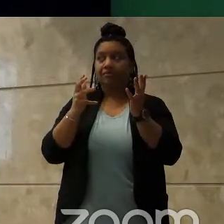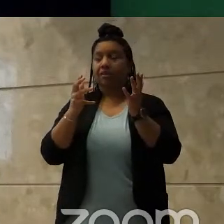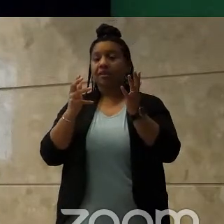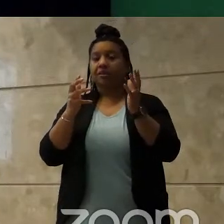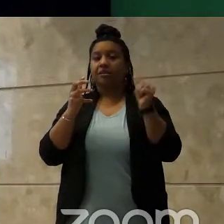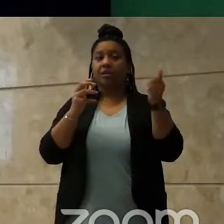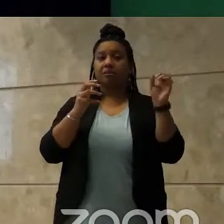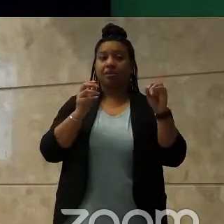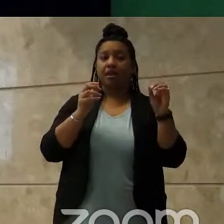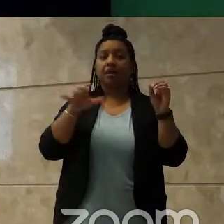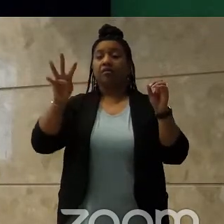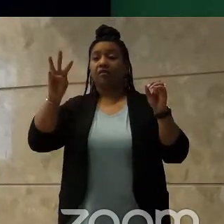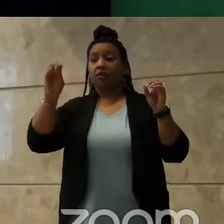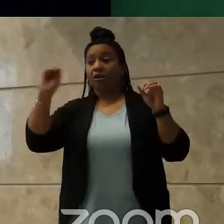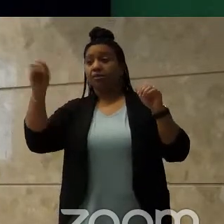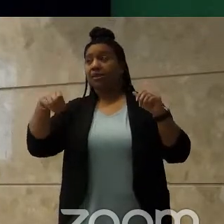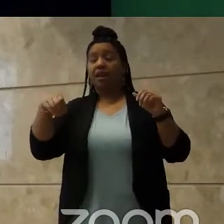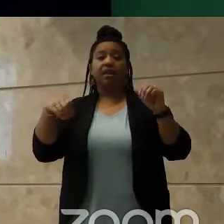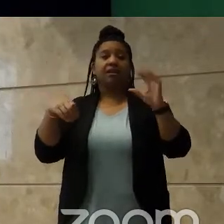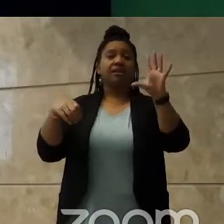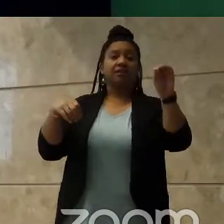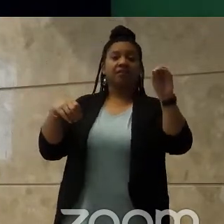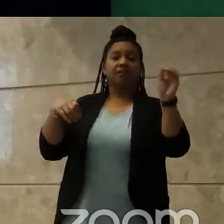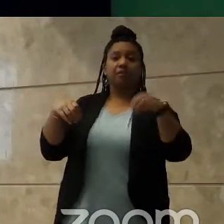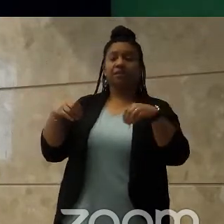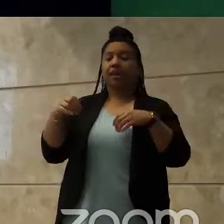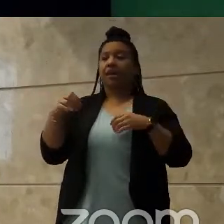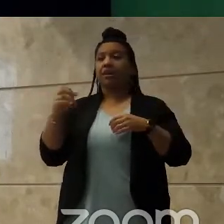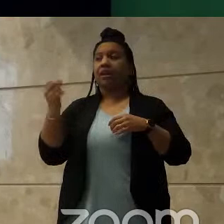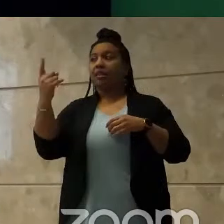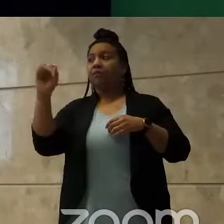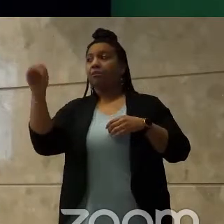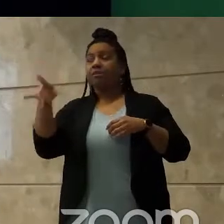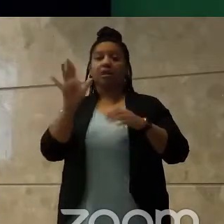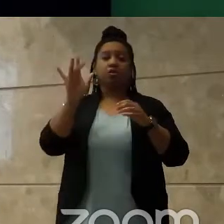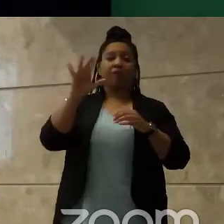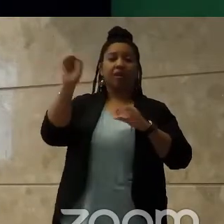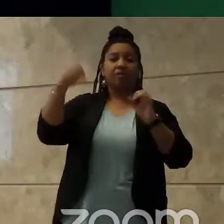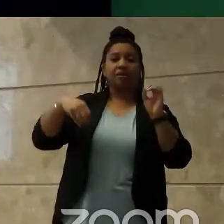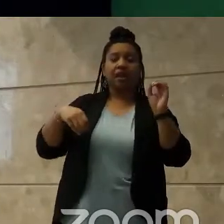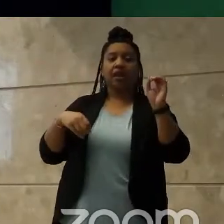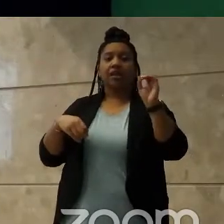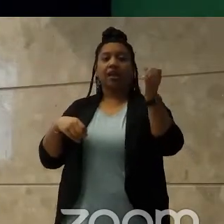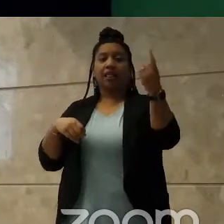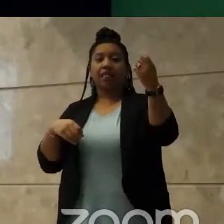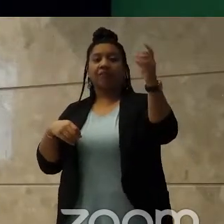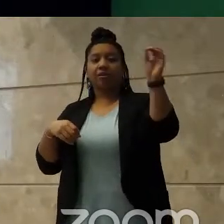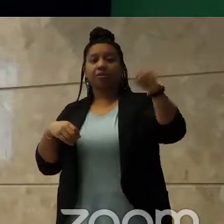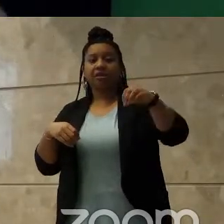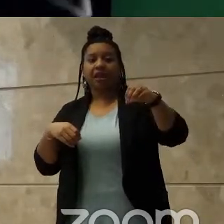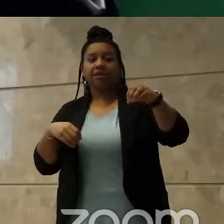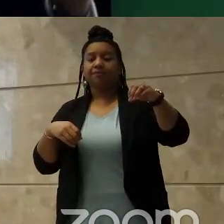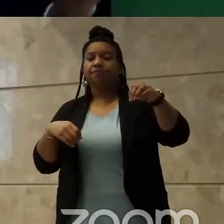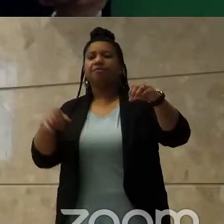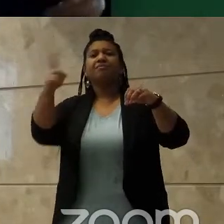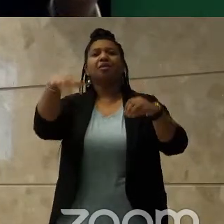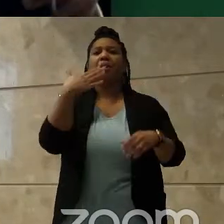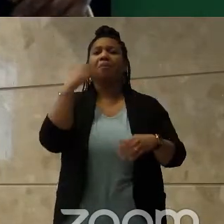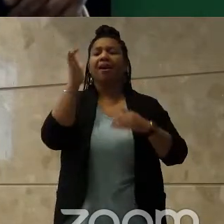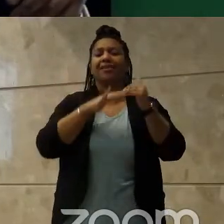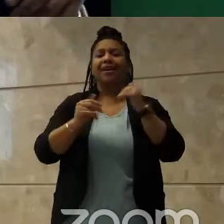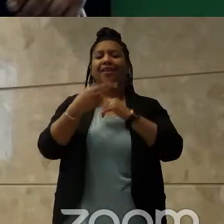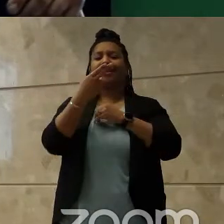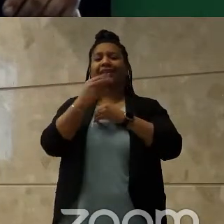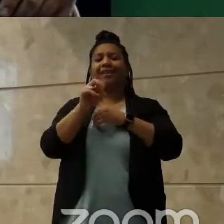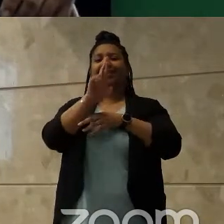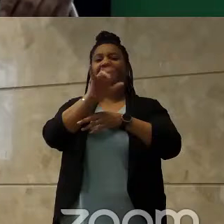Americans? 40? 50? 25? Now, you all are better than the Henry Ford group, because this